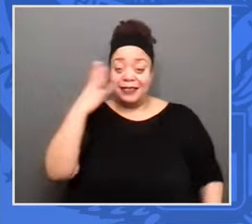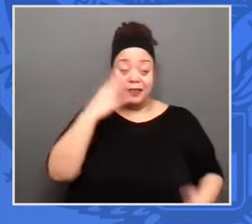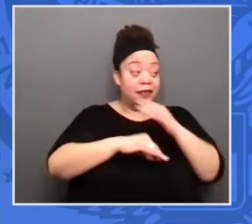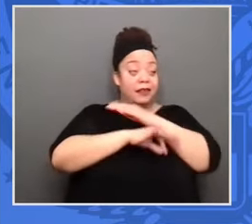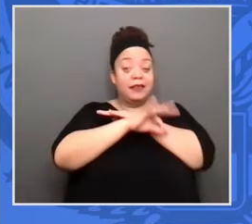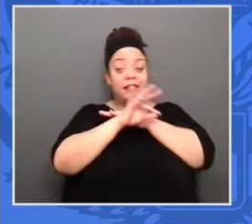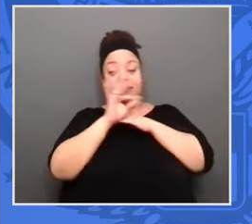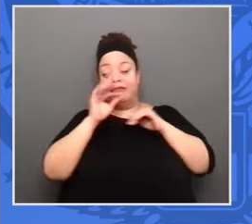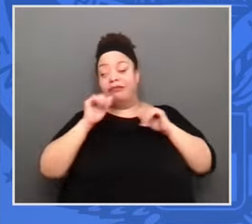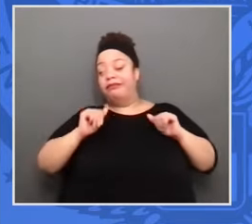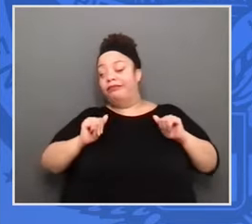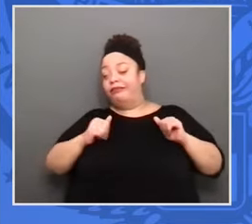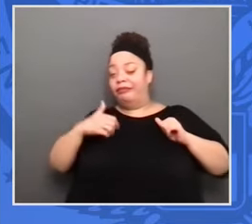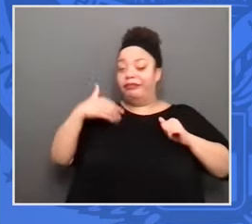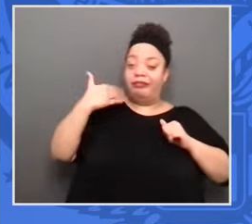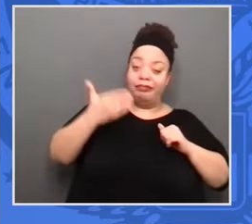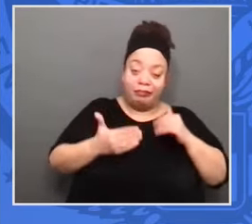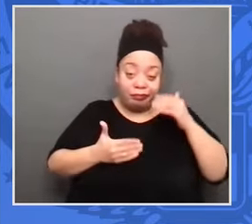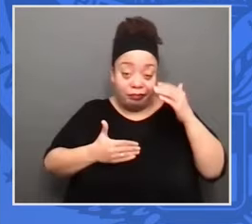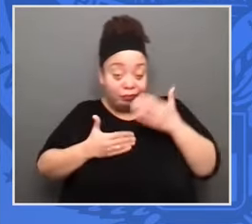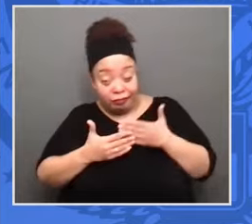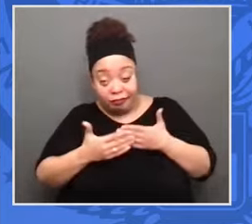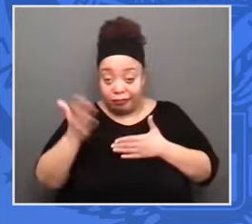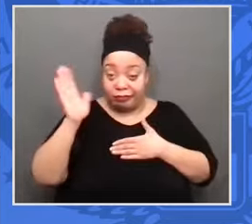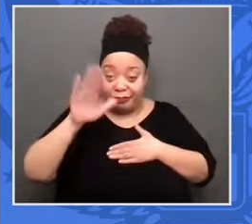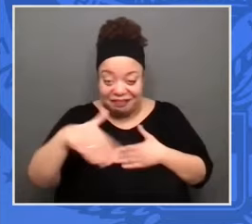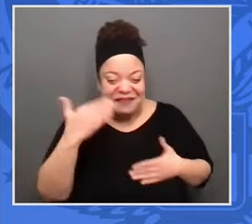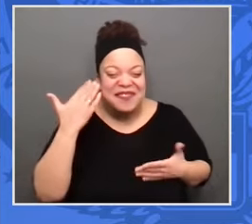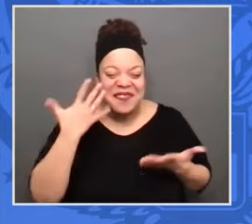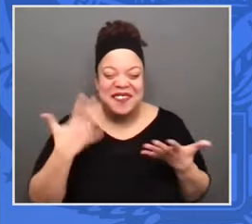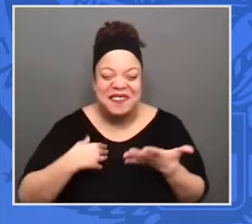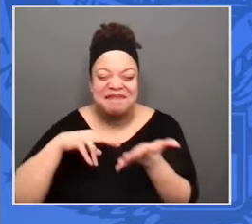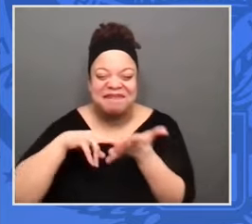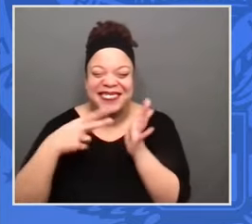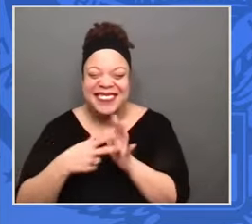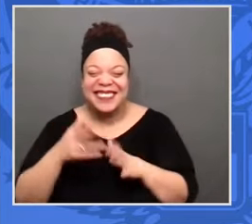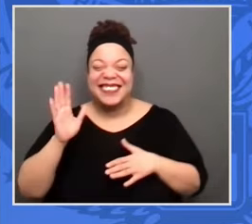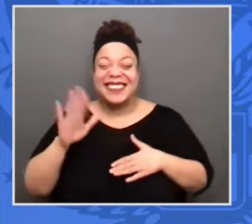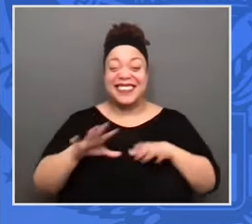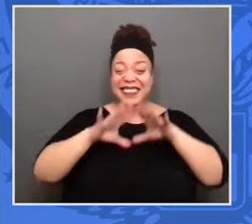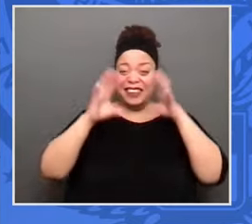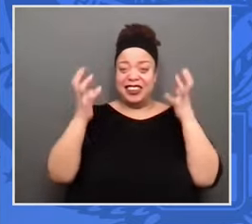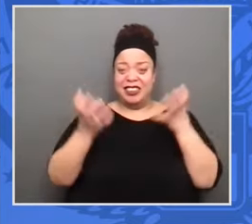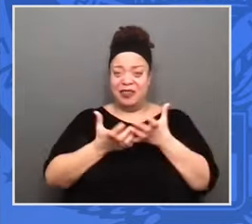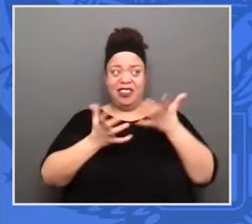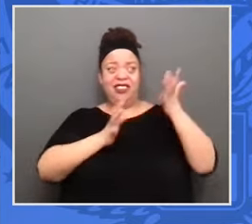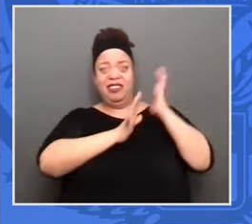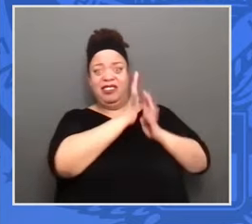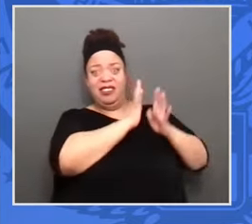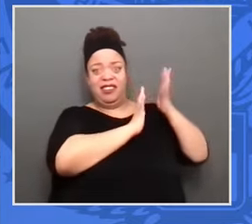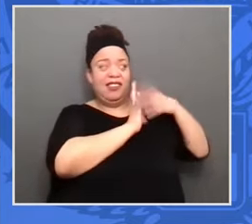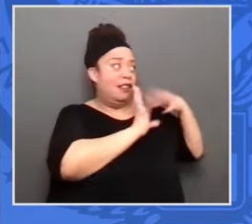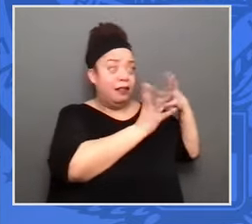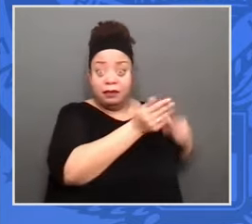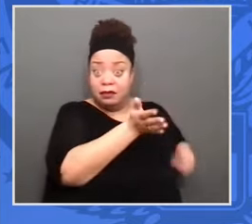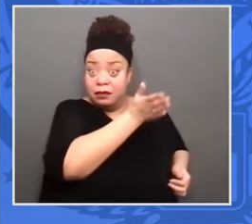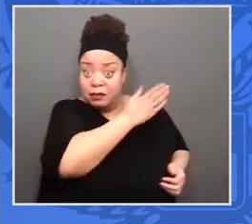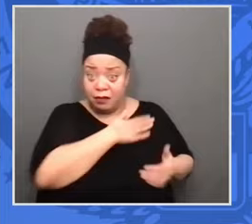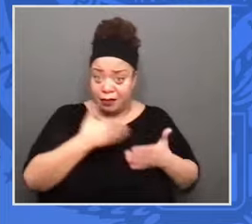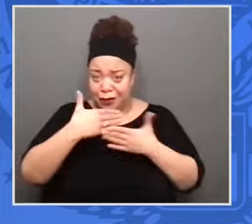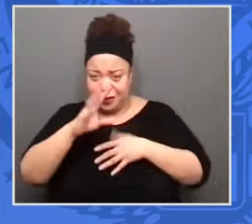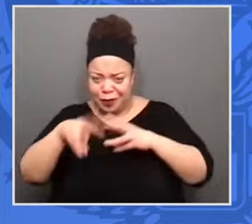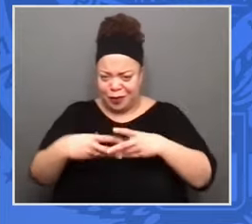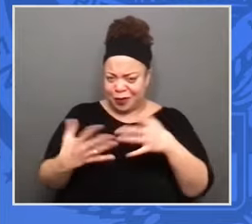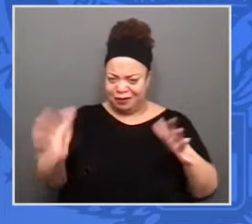what I mean. And this old world is a new world and a bold world.